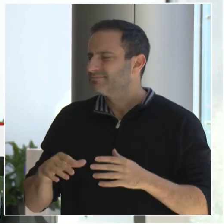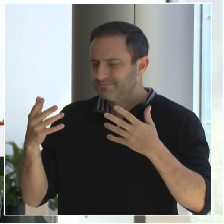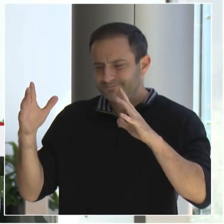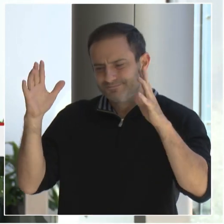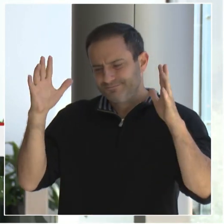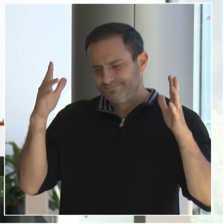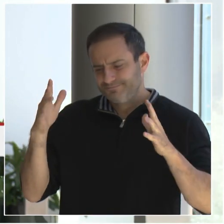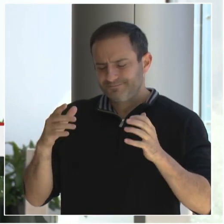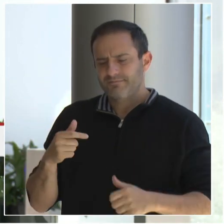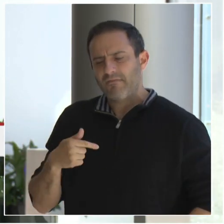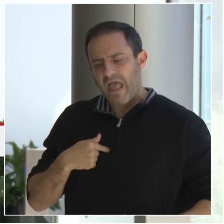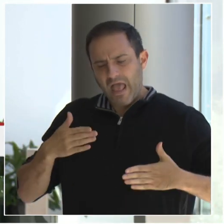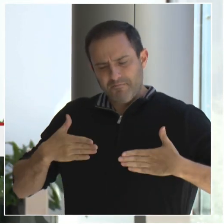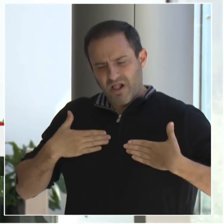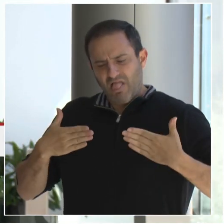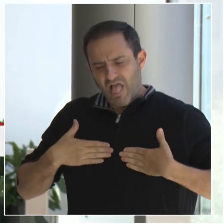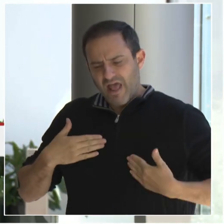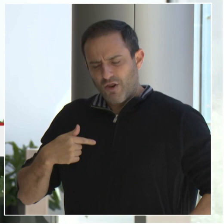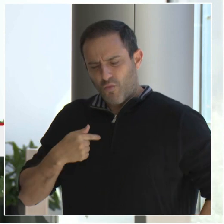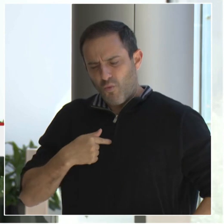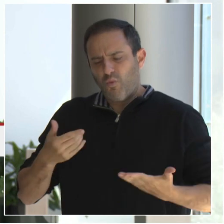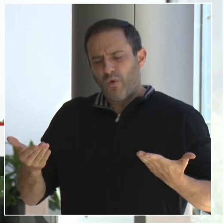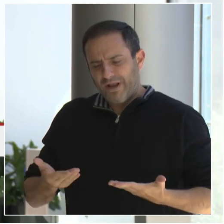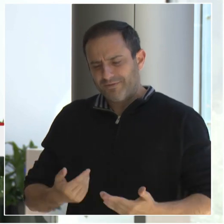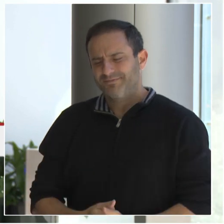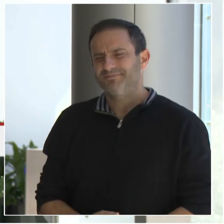glad you're here.